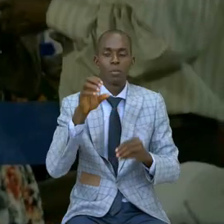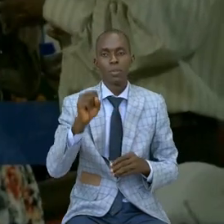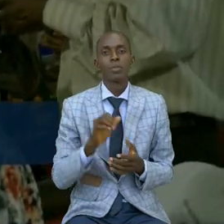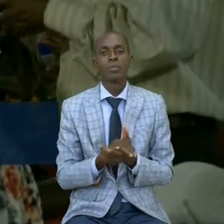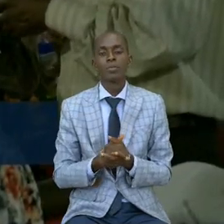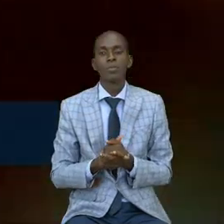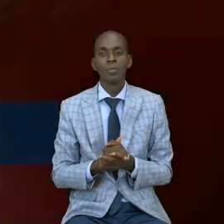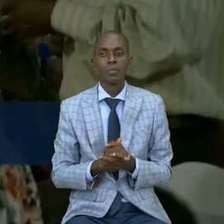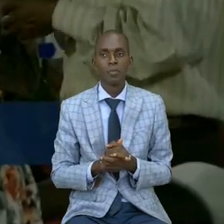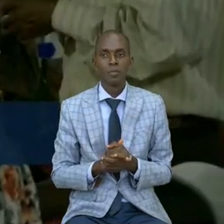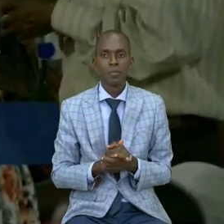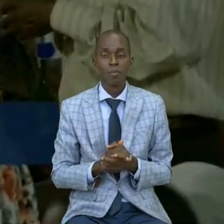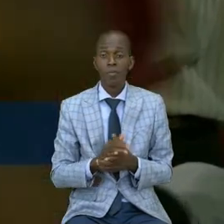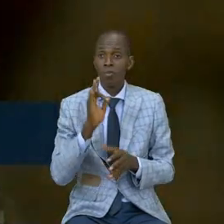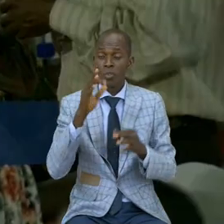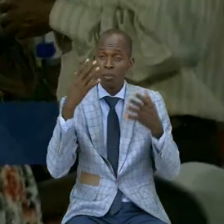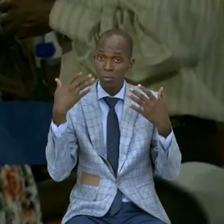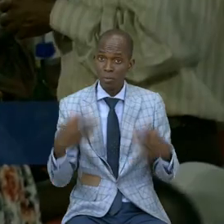raise the flag.